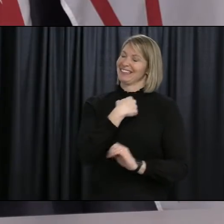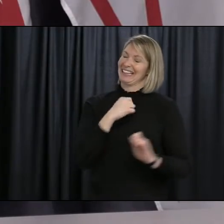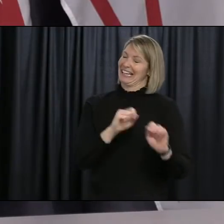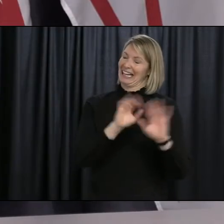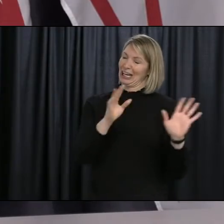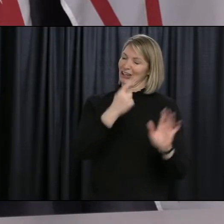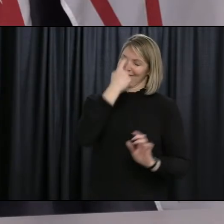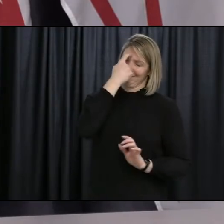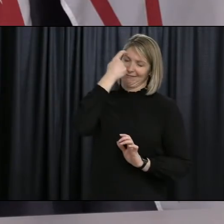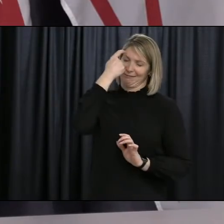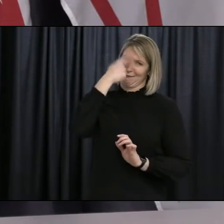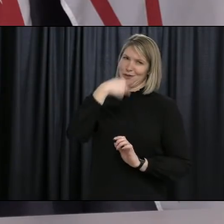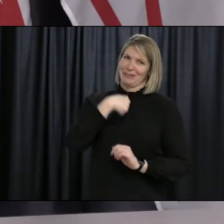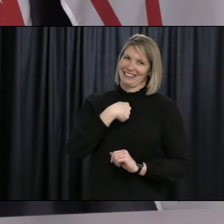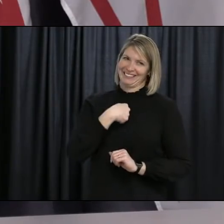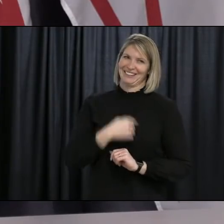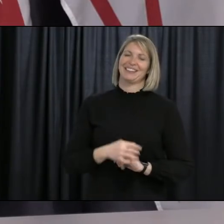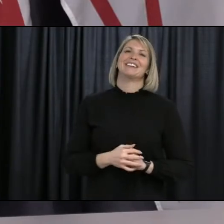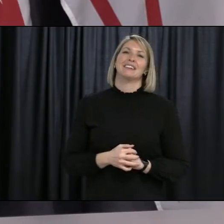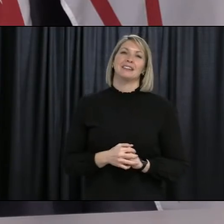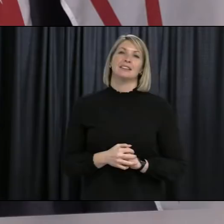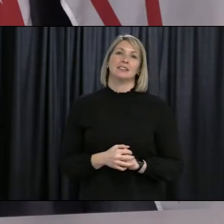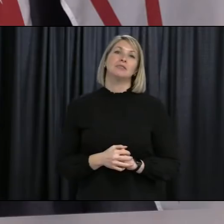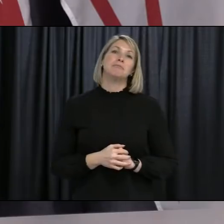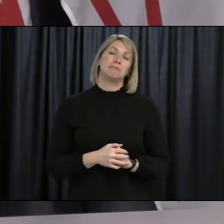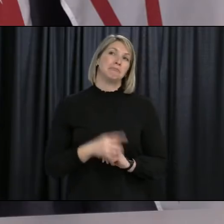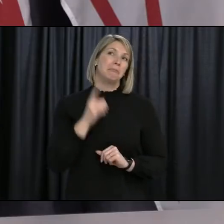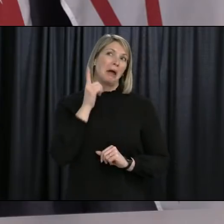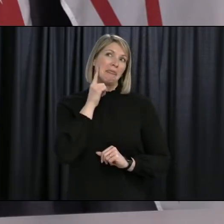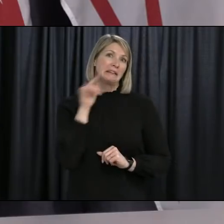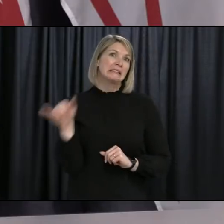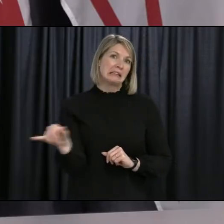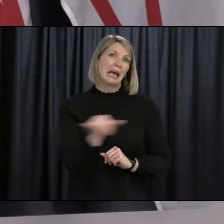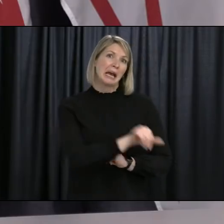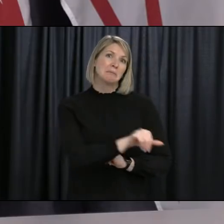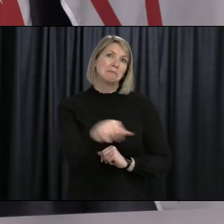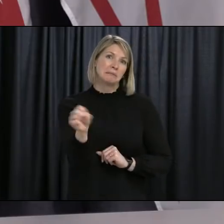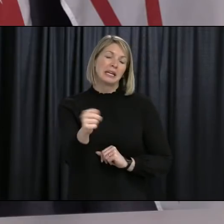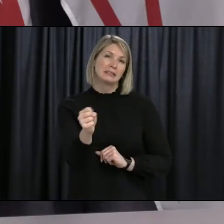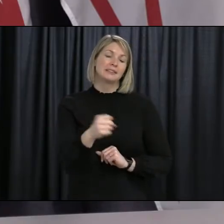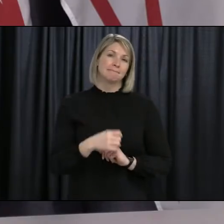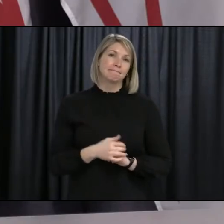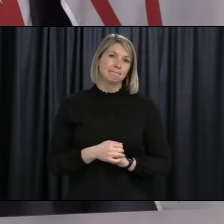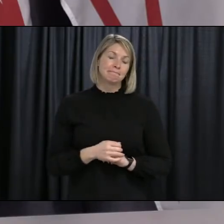That is the likely scenario in this case.